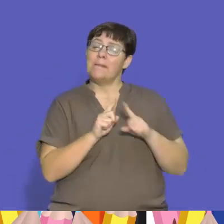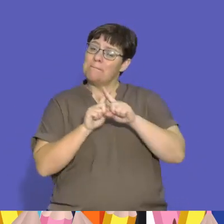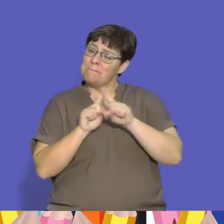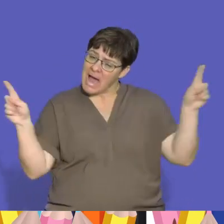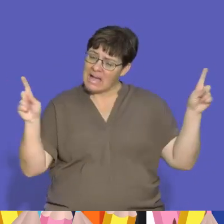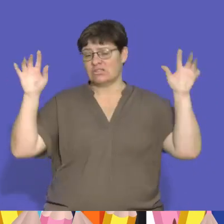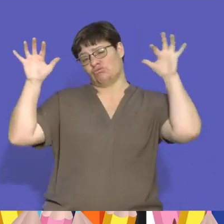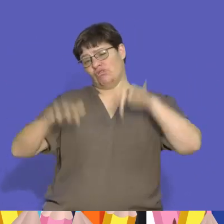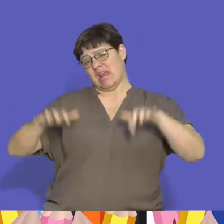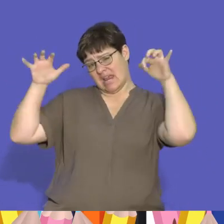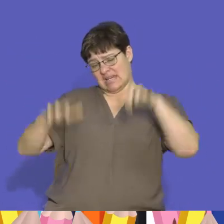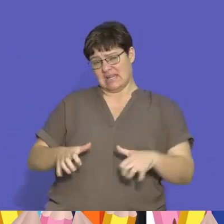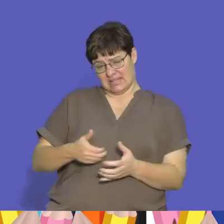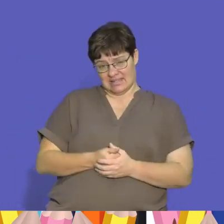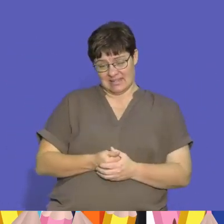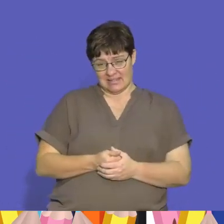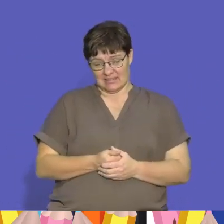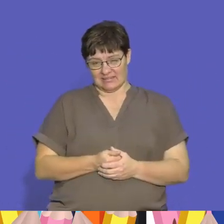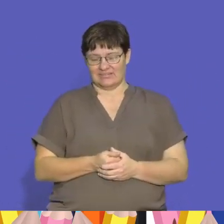swimming, but it was raining.